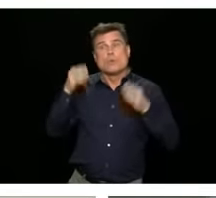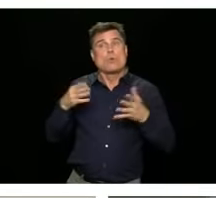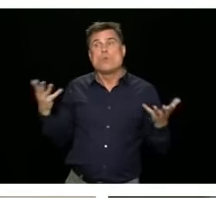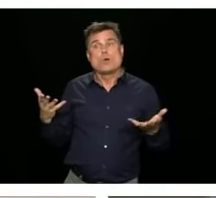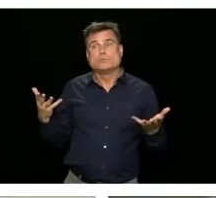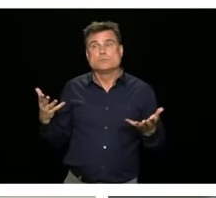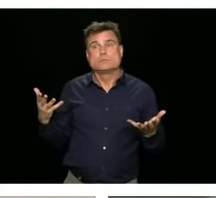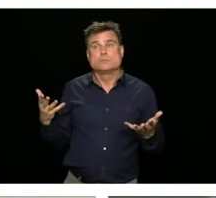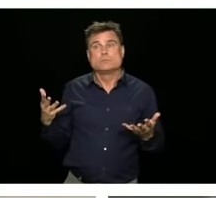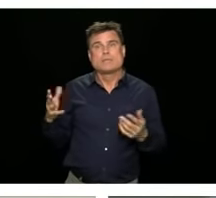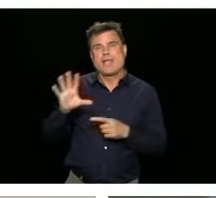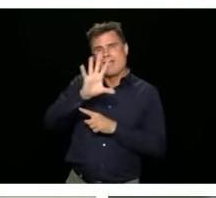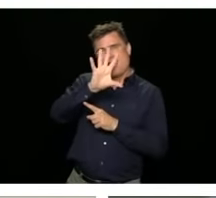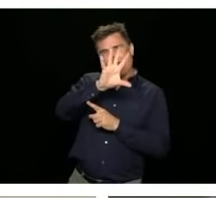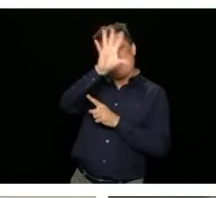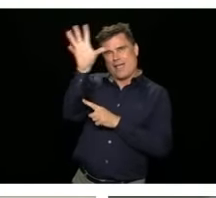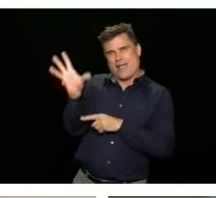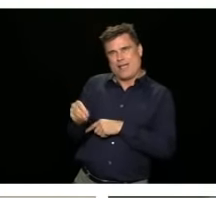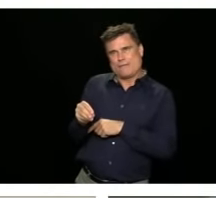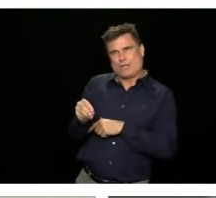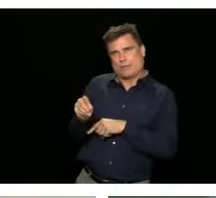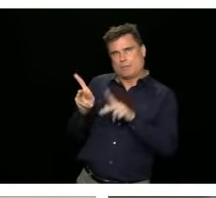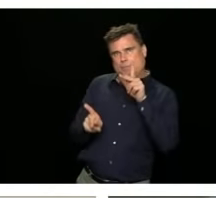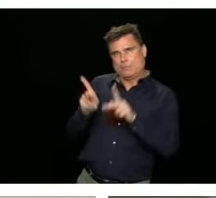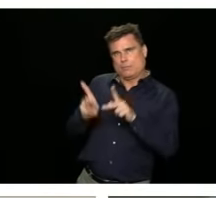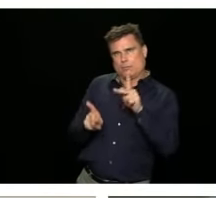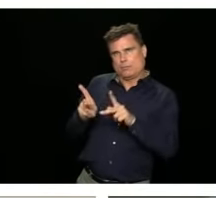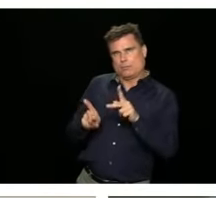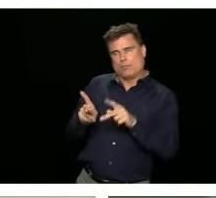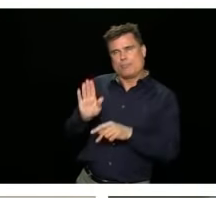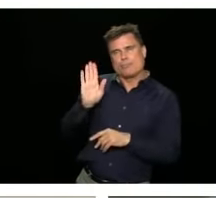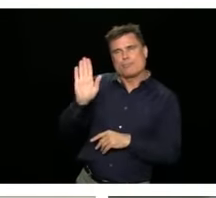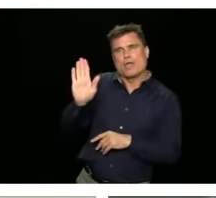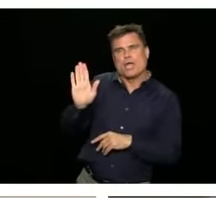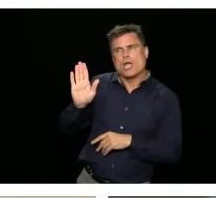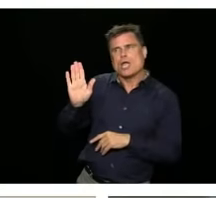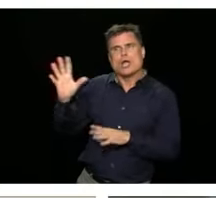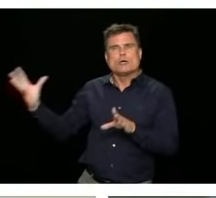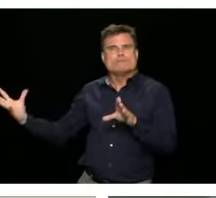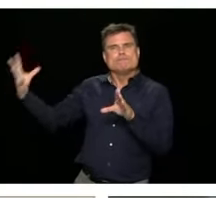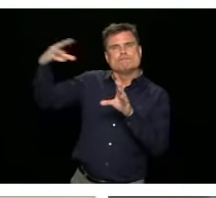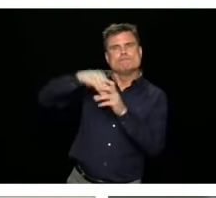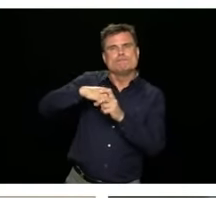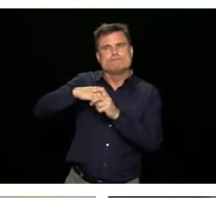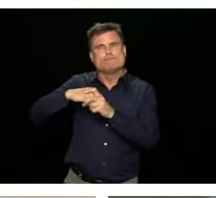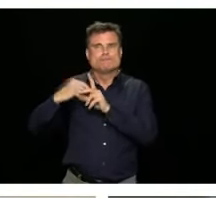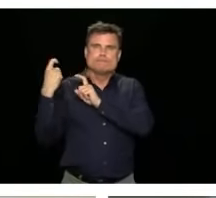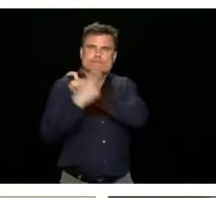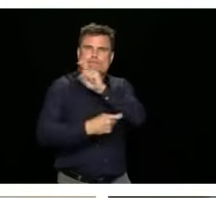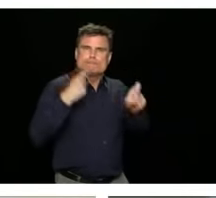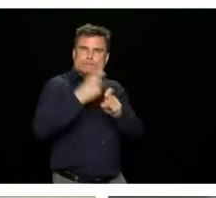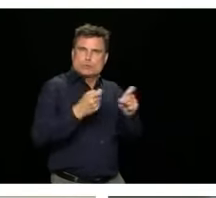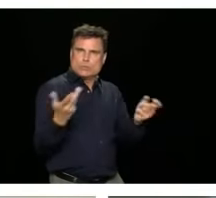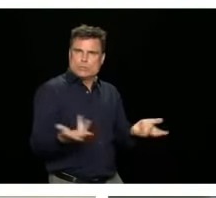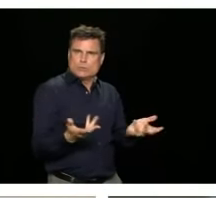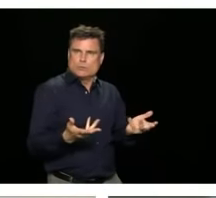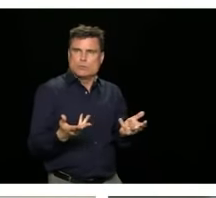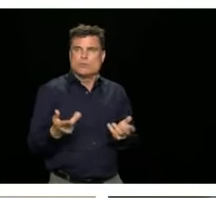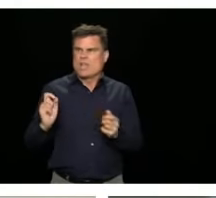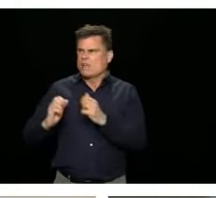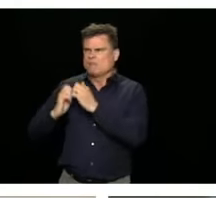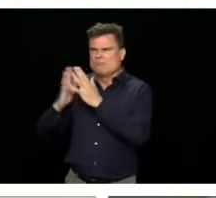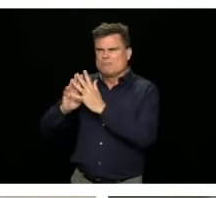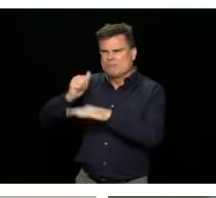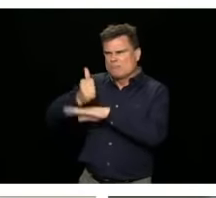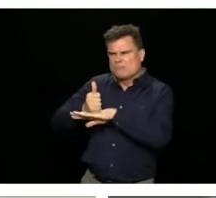Afrocentric school say that they have a sense of community, a sense that they count, a